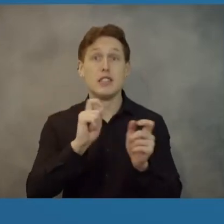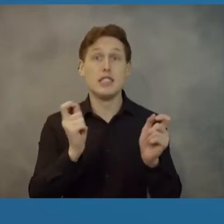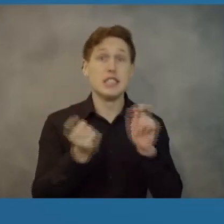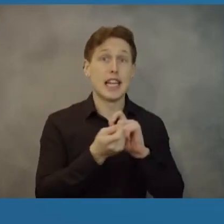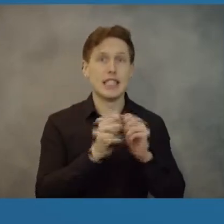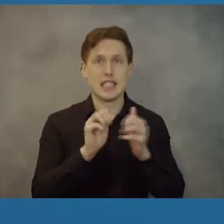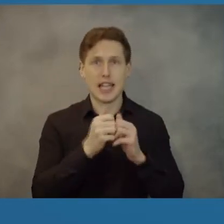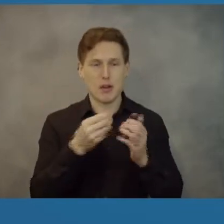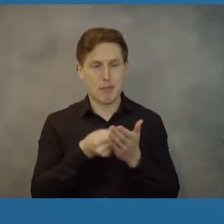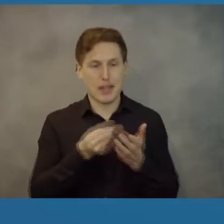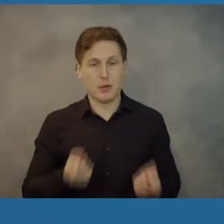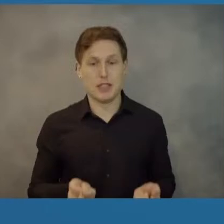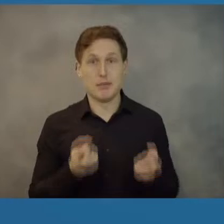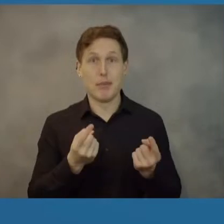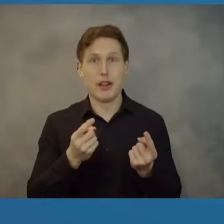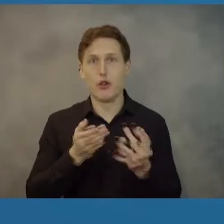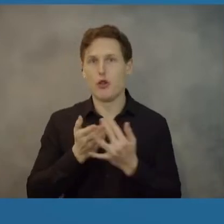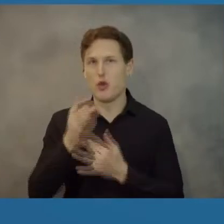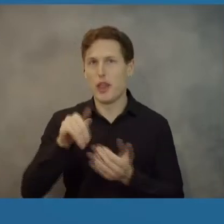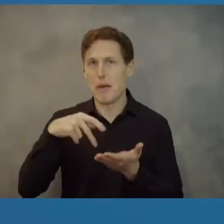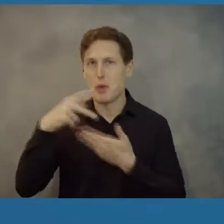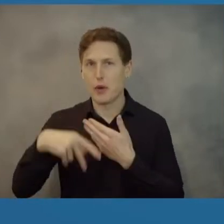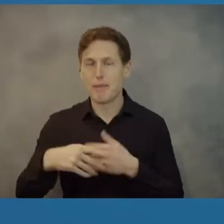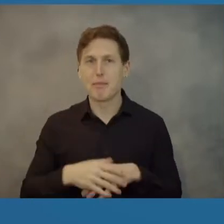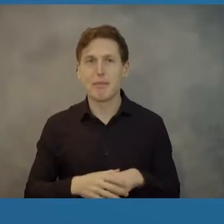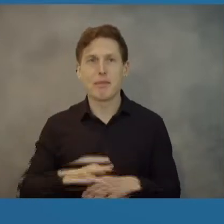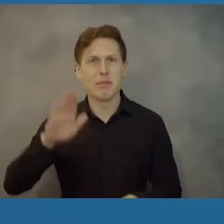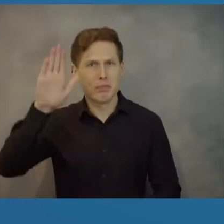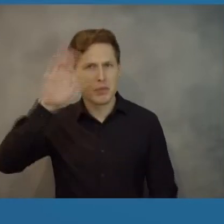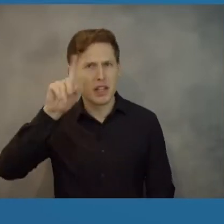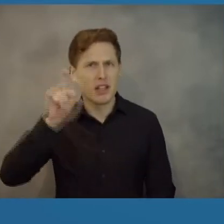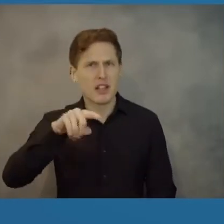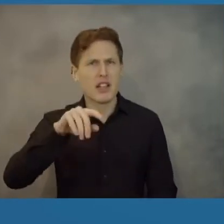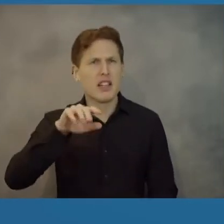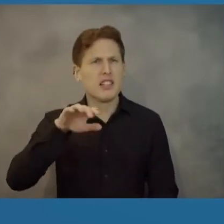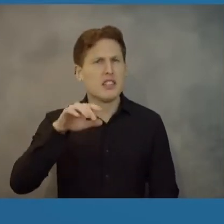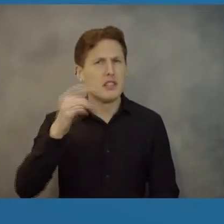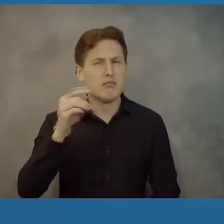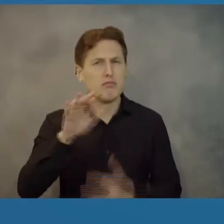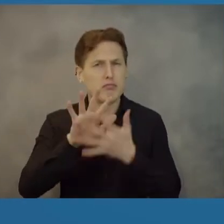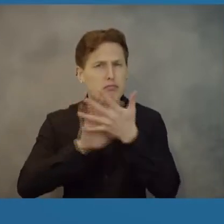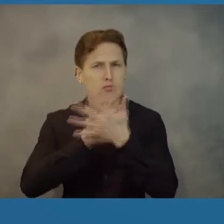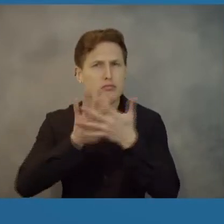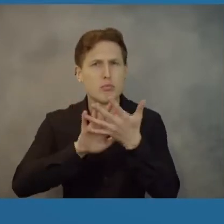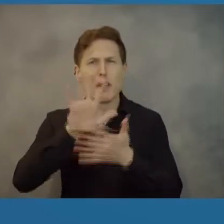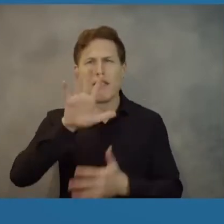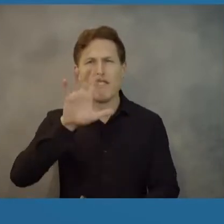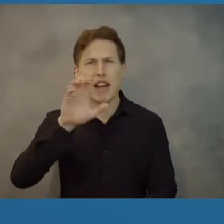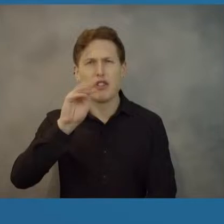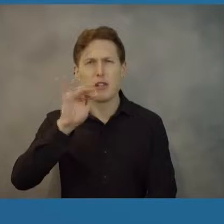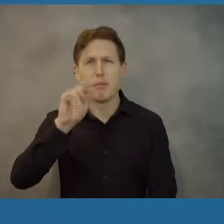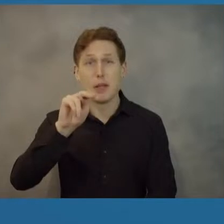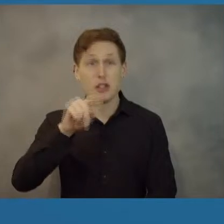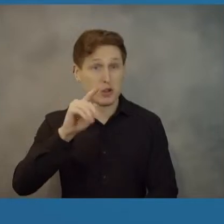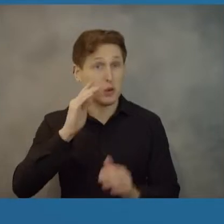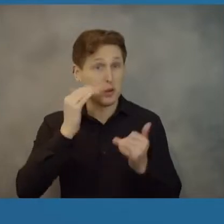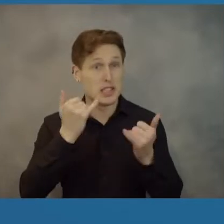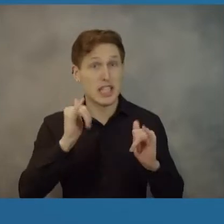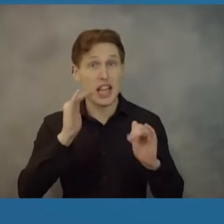long run. Still going to garner $500 million. Are you still expecting those types of savings? And did it